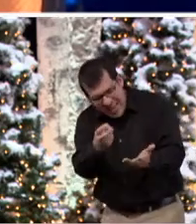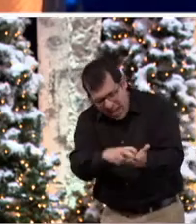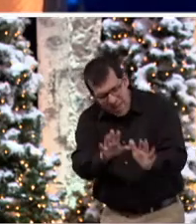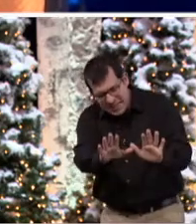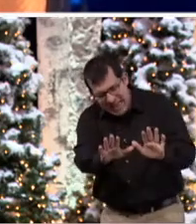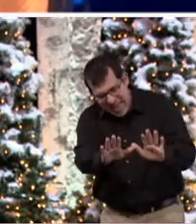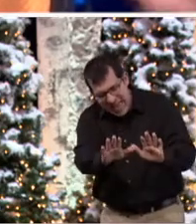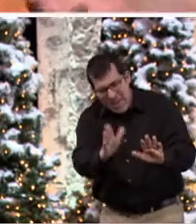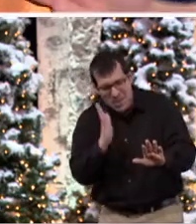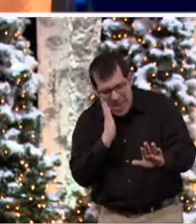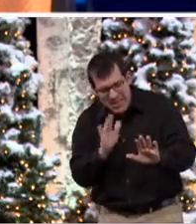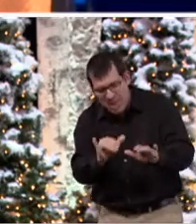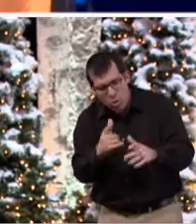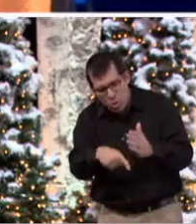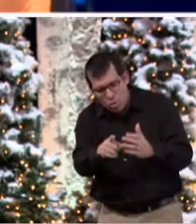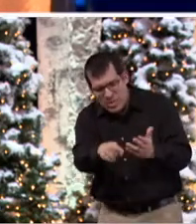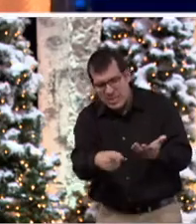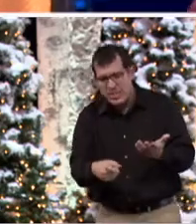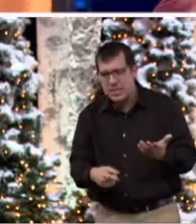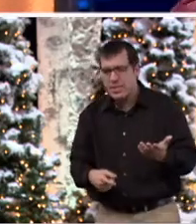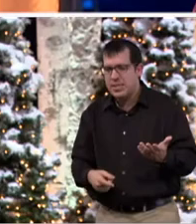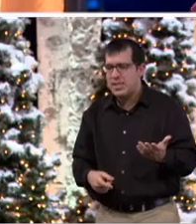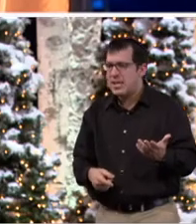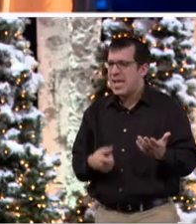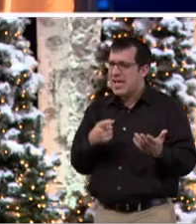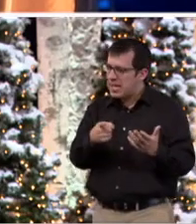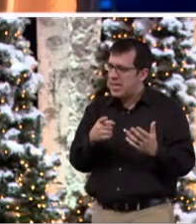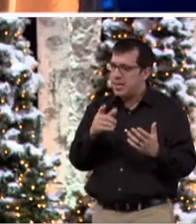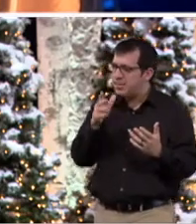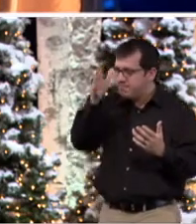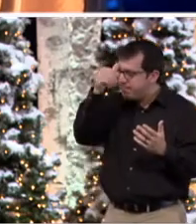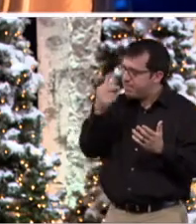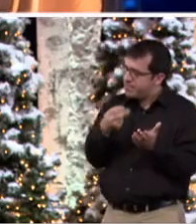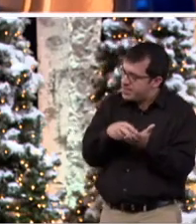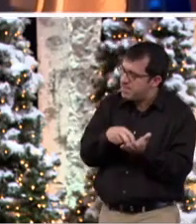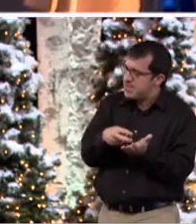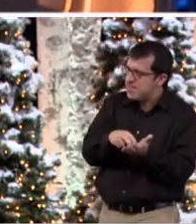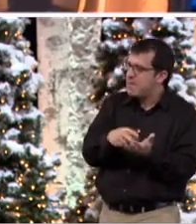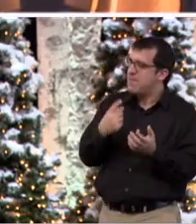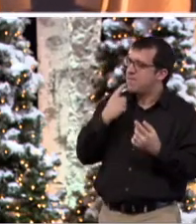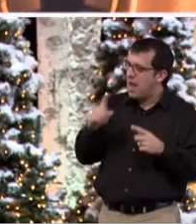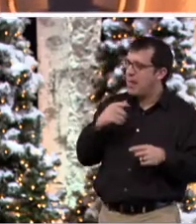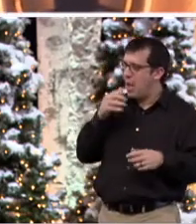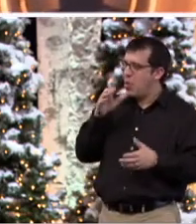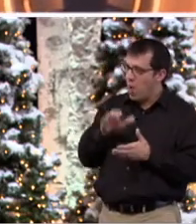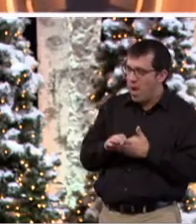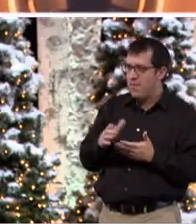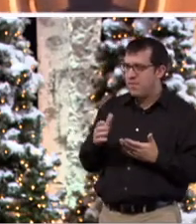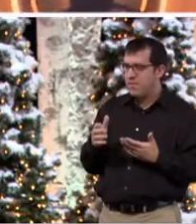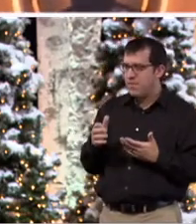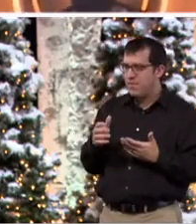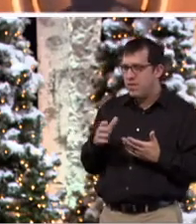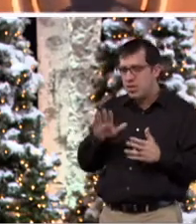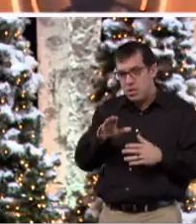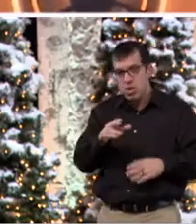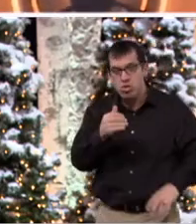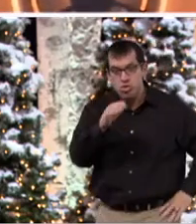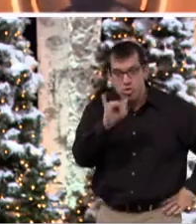to get out of bed. What do you need? And he kept trying to get out of bed. And finally, my wife got a little stern with him and said,